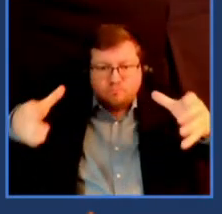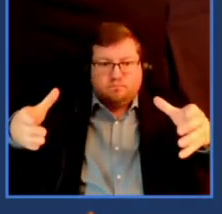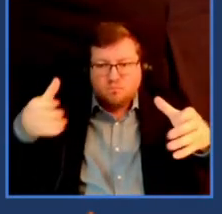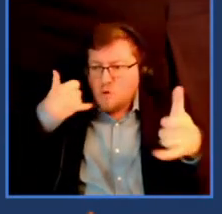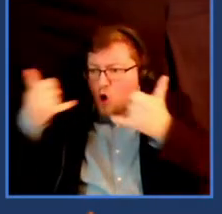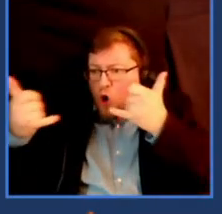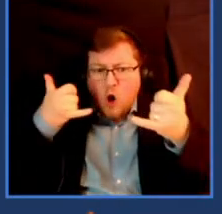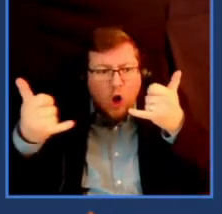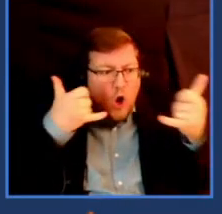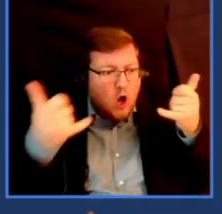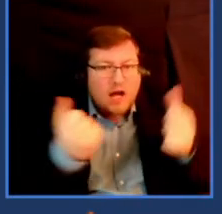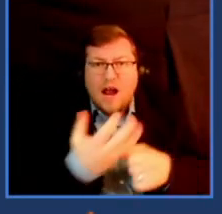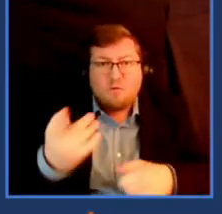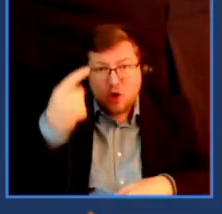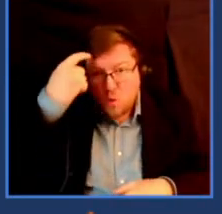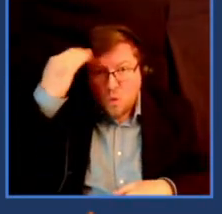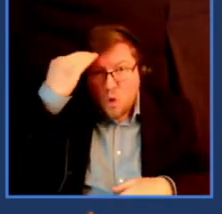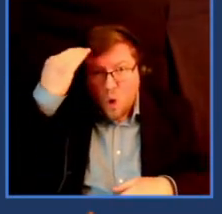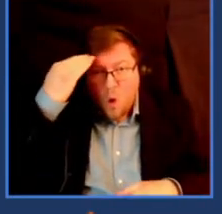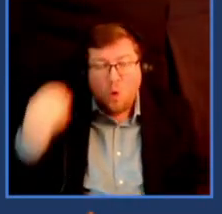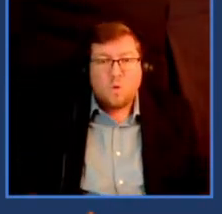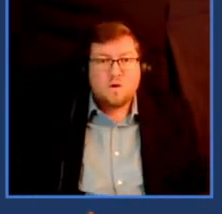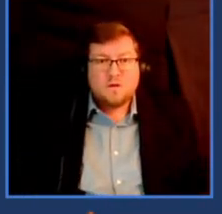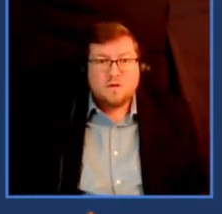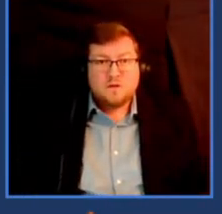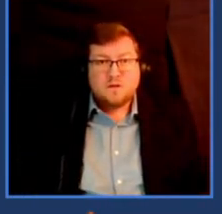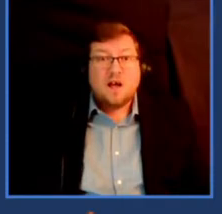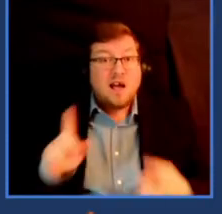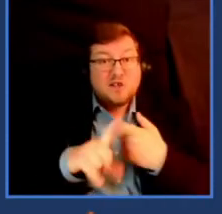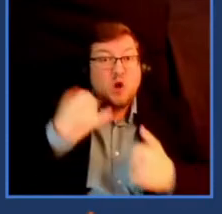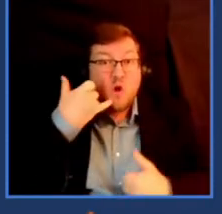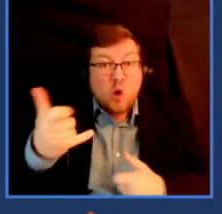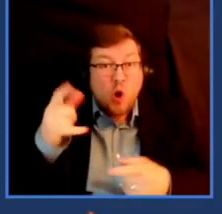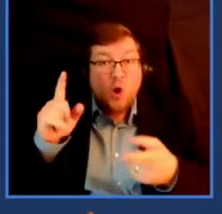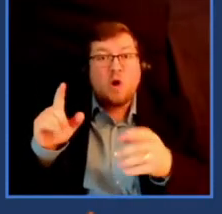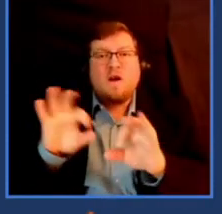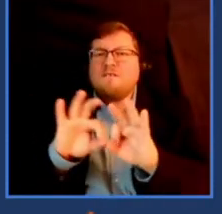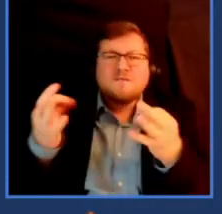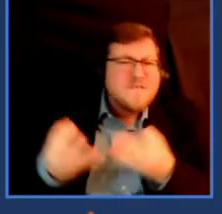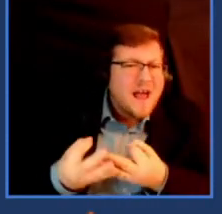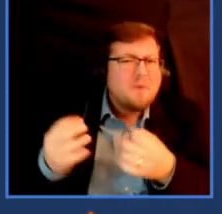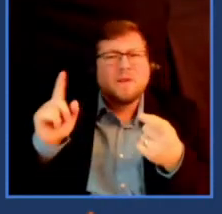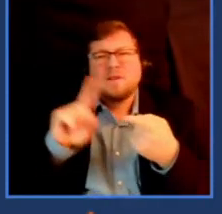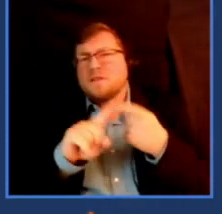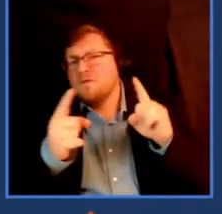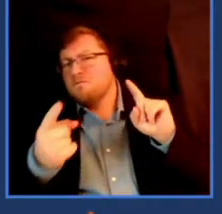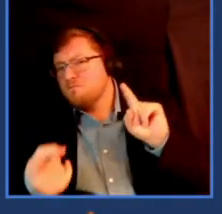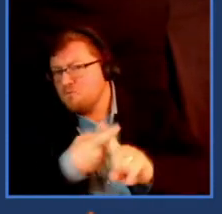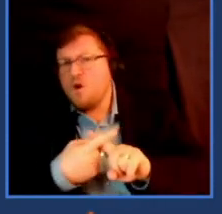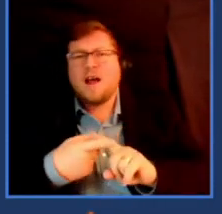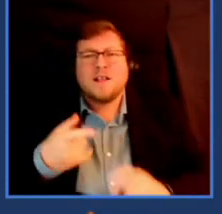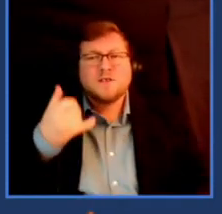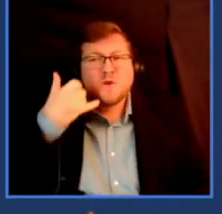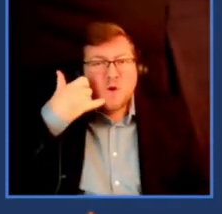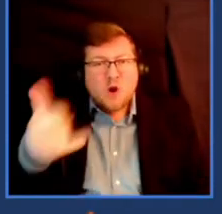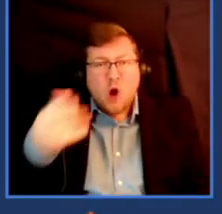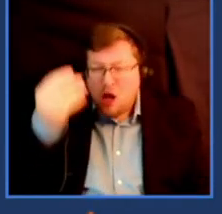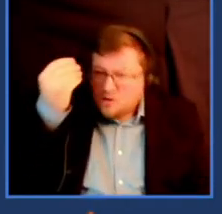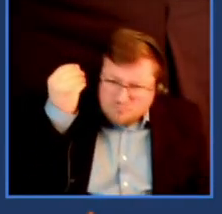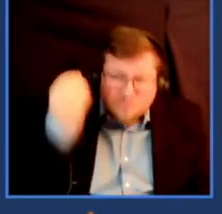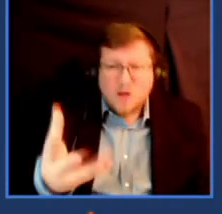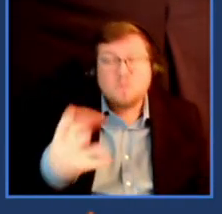everybody you know, until you call your family members and your friends, and you tell them to